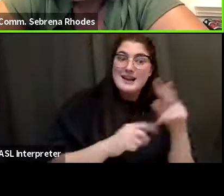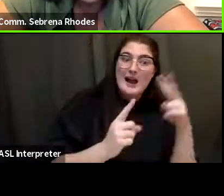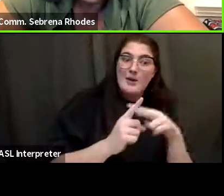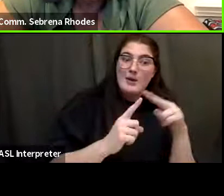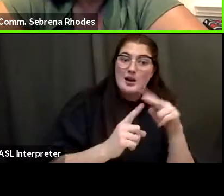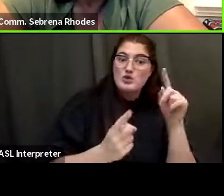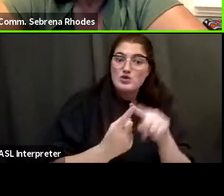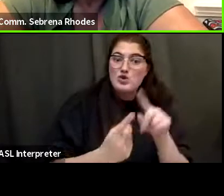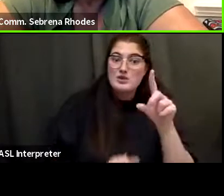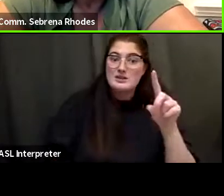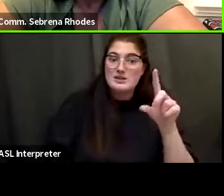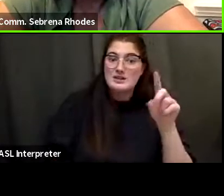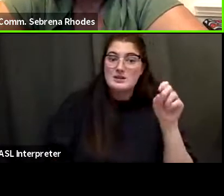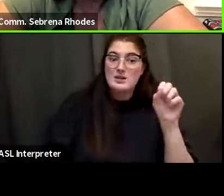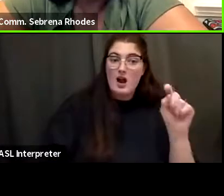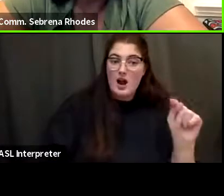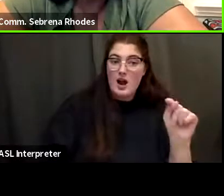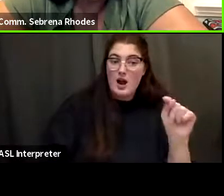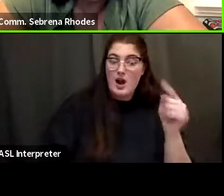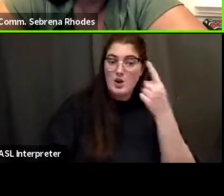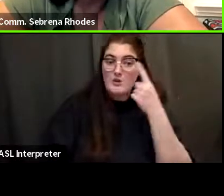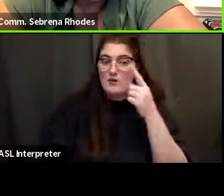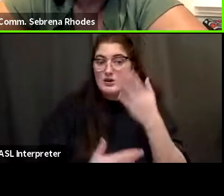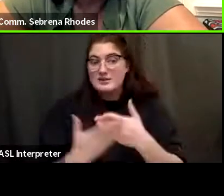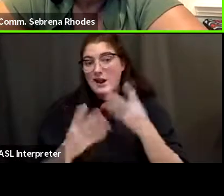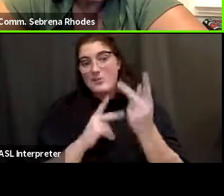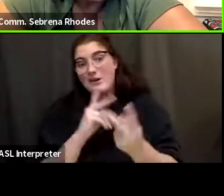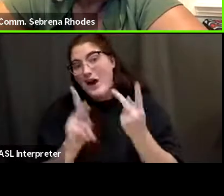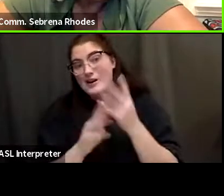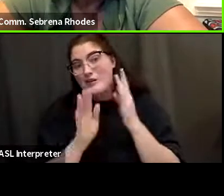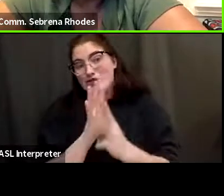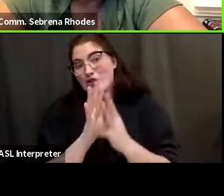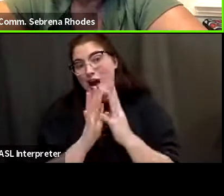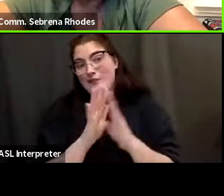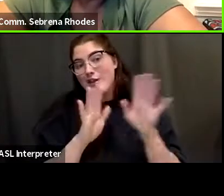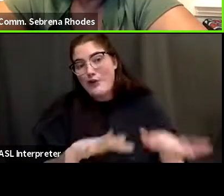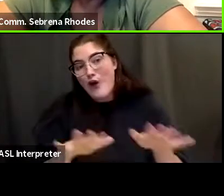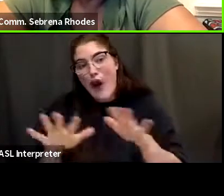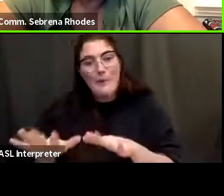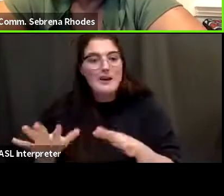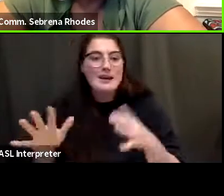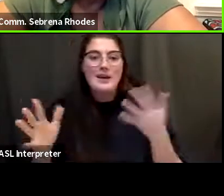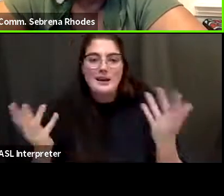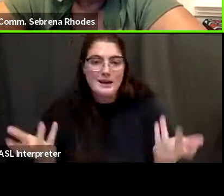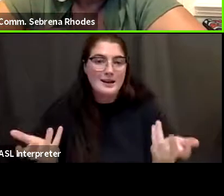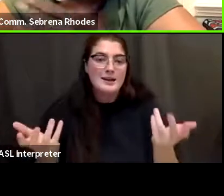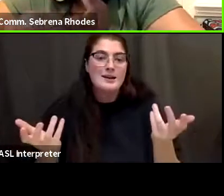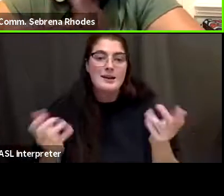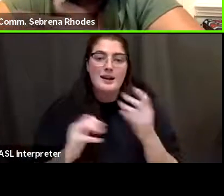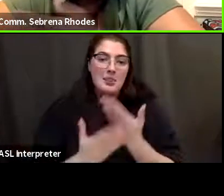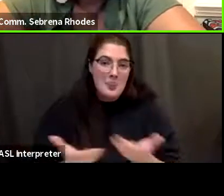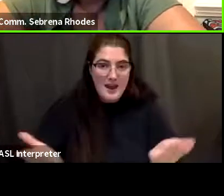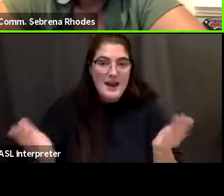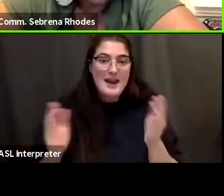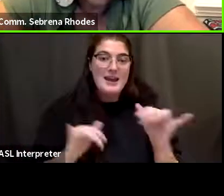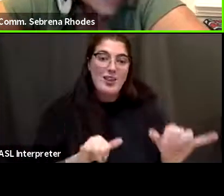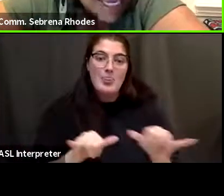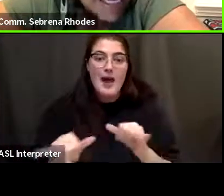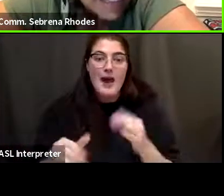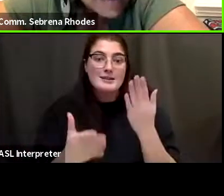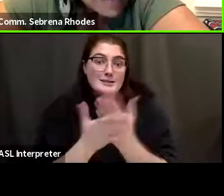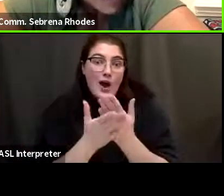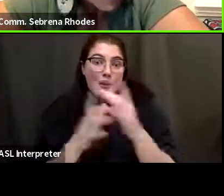to DDOT for some kind of traffic calming things like